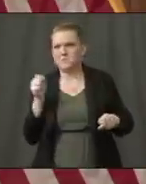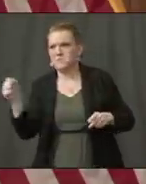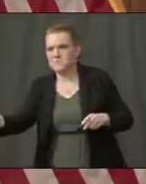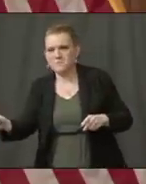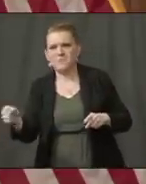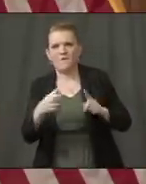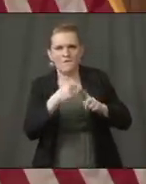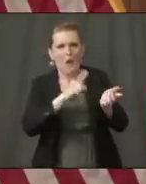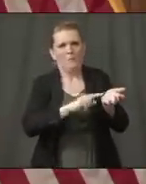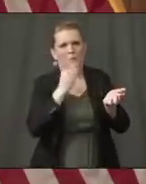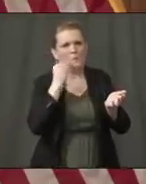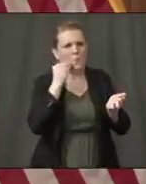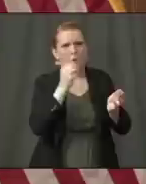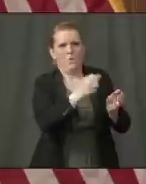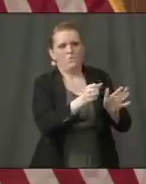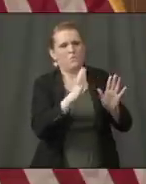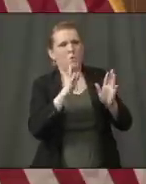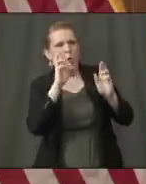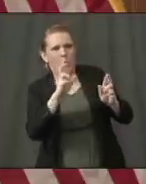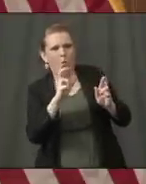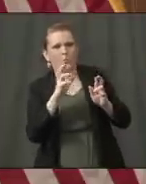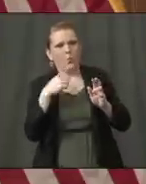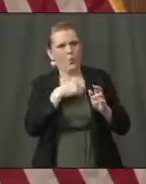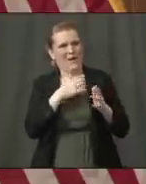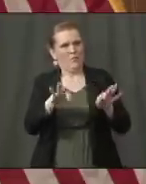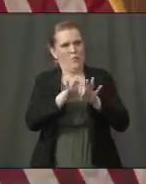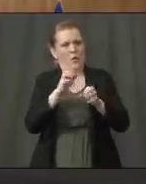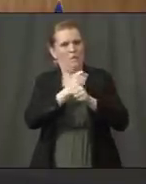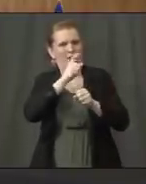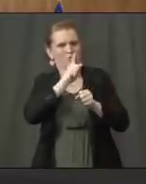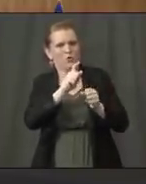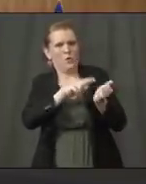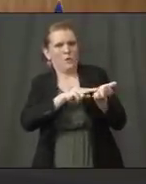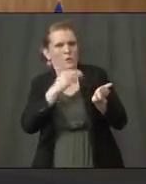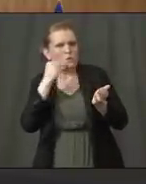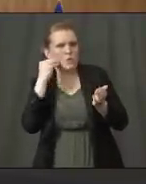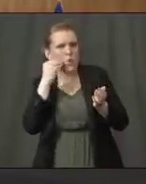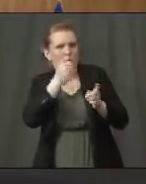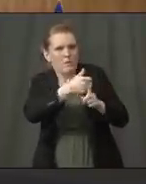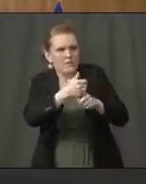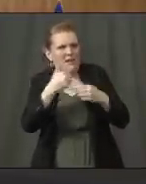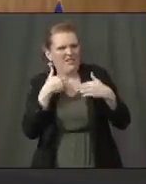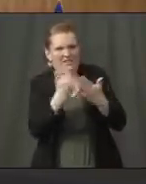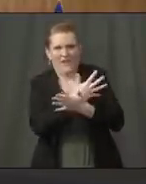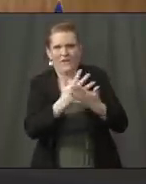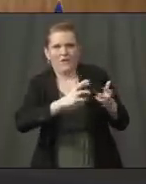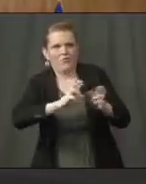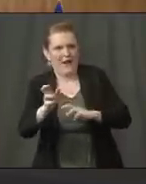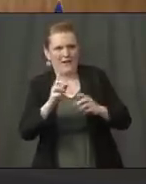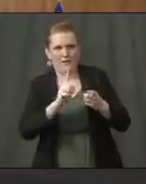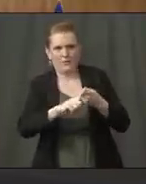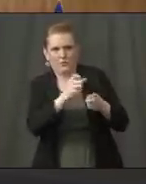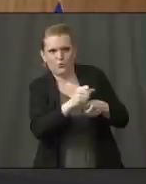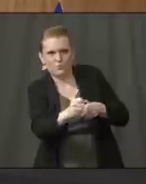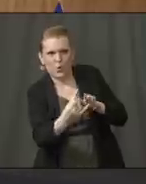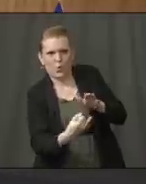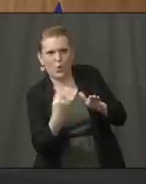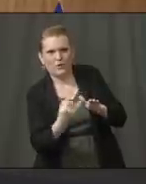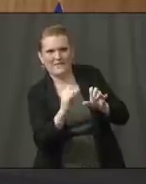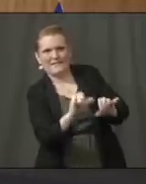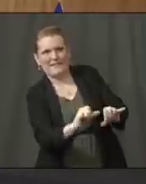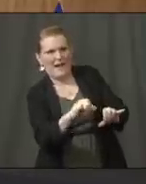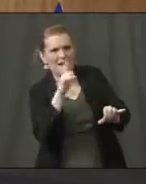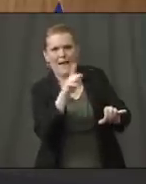the appropriate precautions in place. Thanks. So a follow-up on beds. Can you update us on the capacity